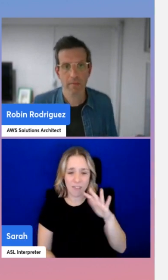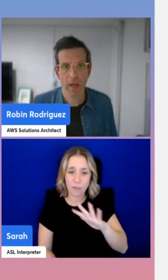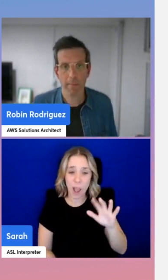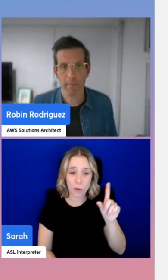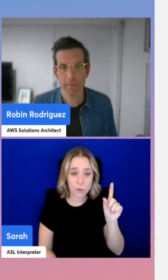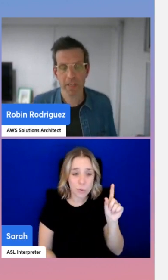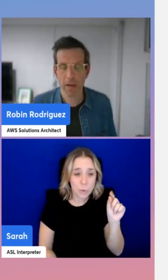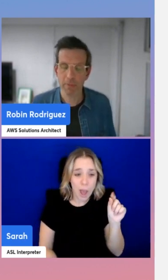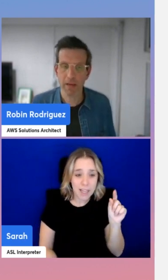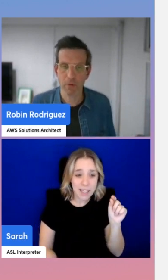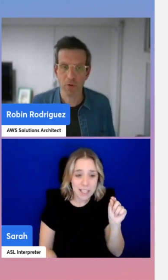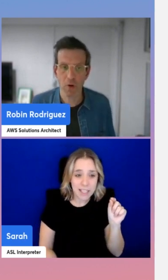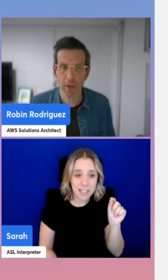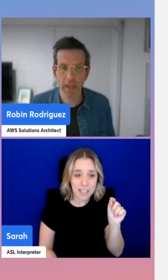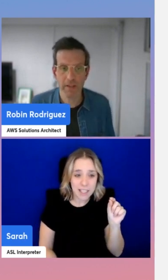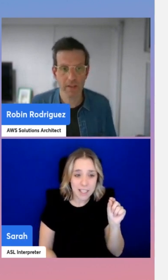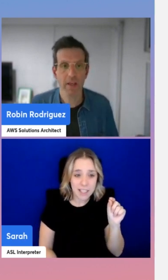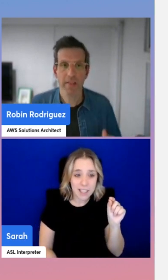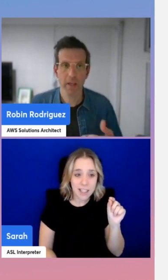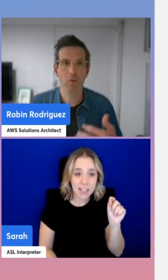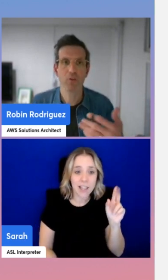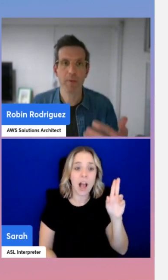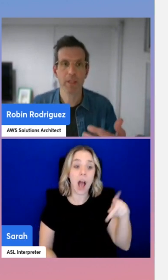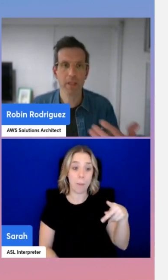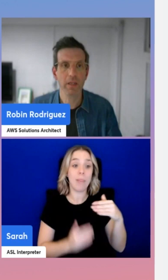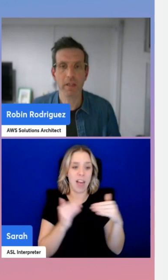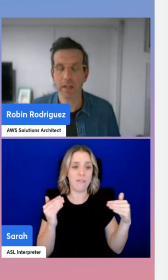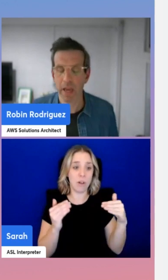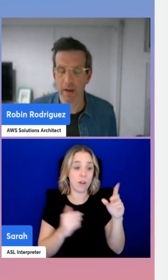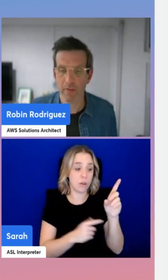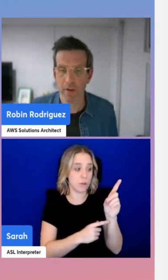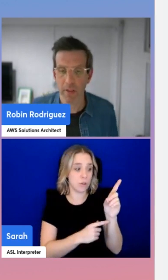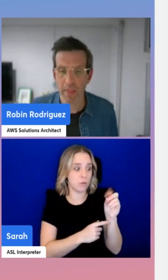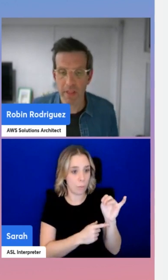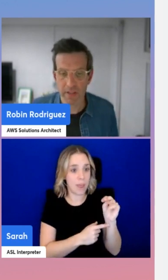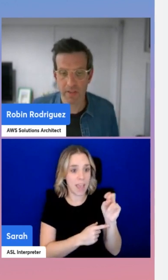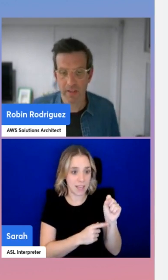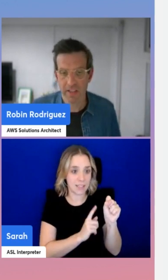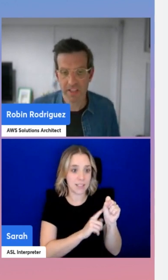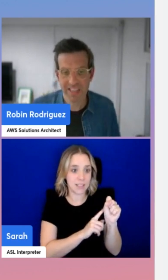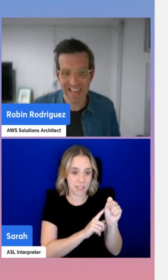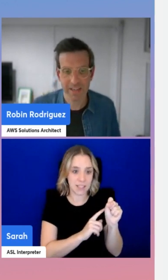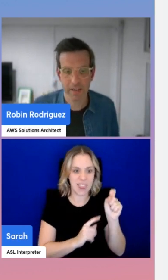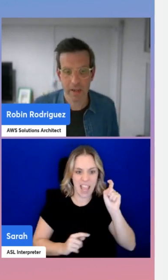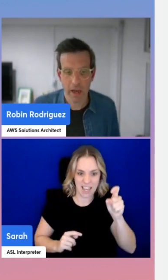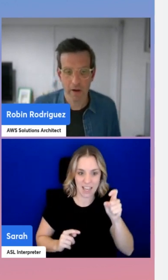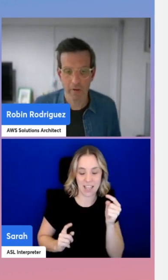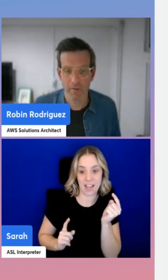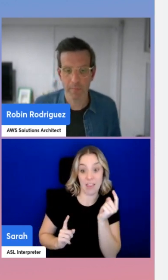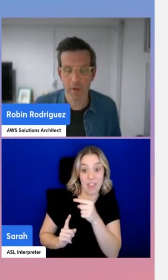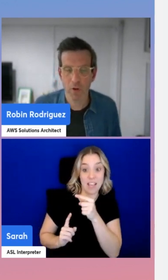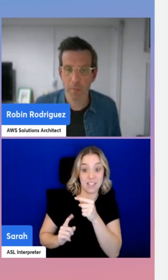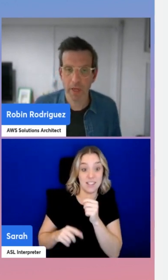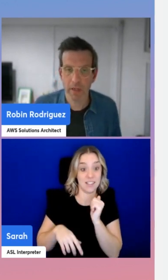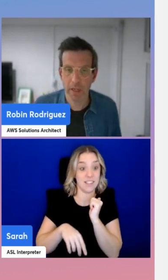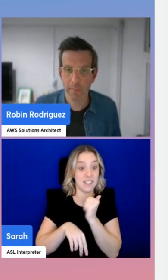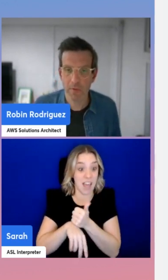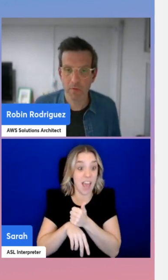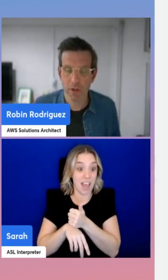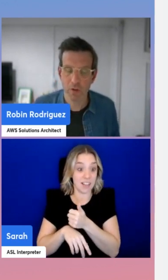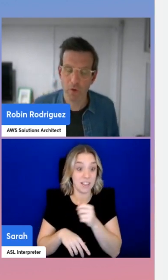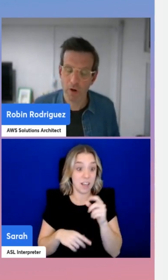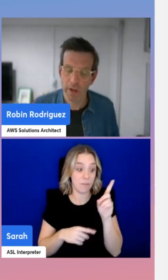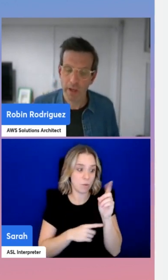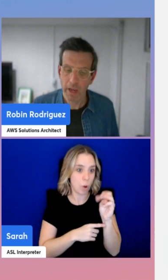these top level domains that ultimately needed to have this set of domain